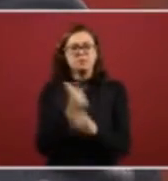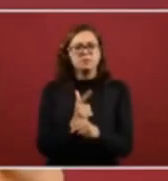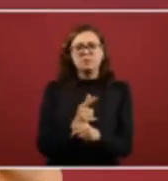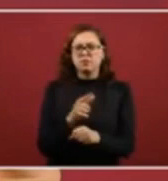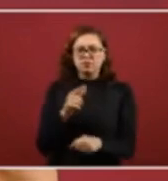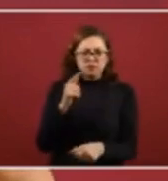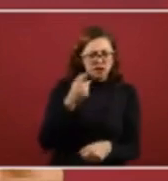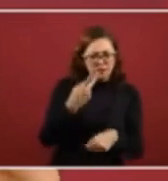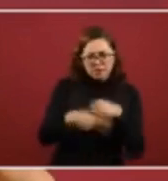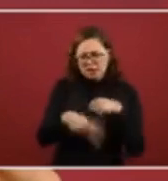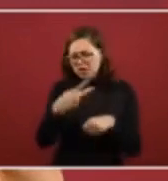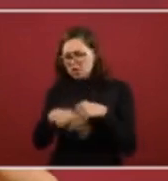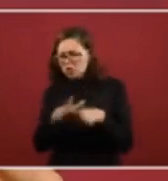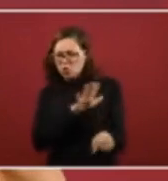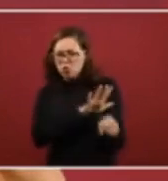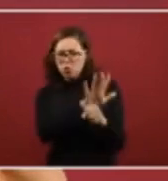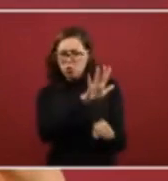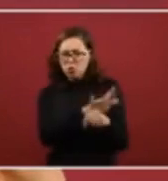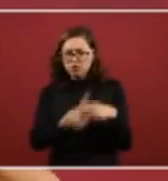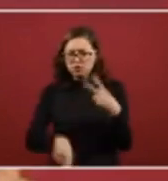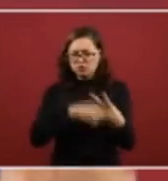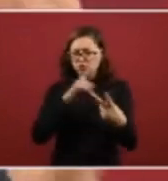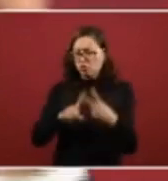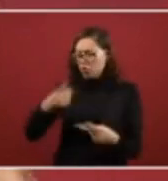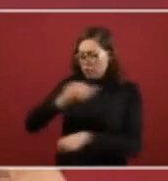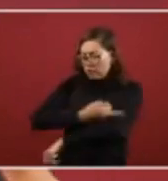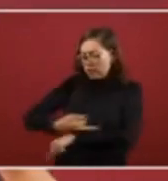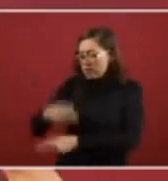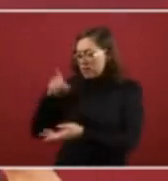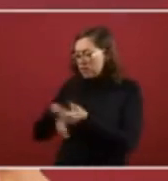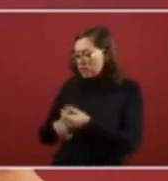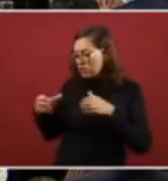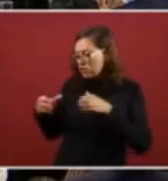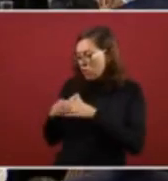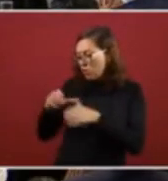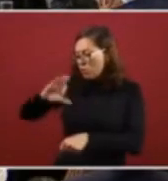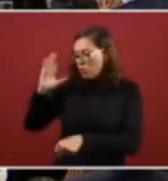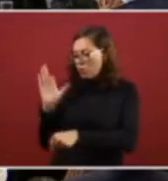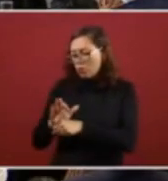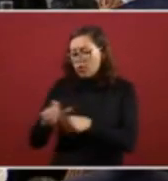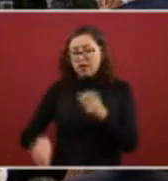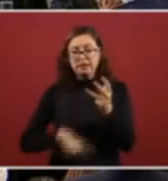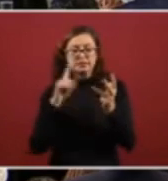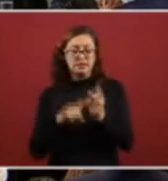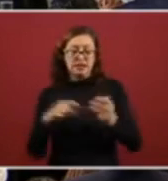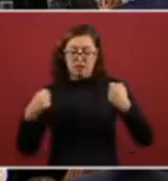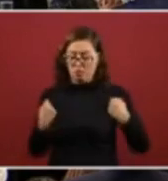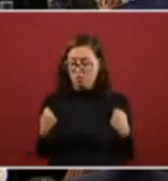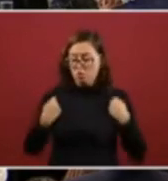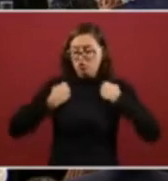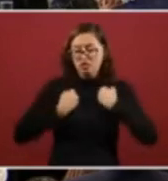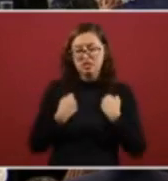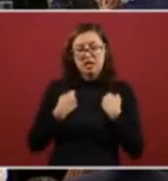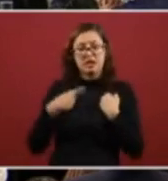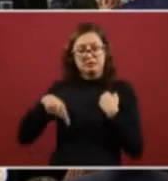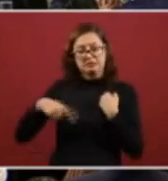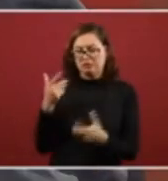yes, we have a family plan of protection, and to be able